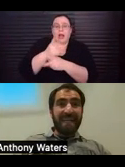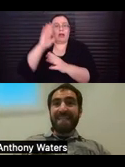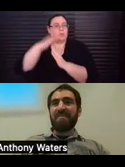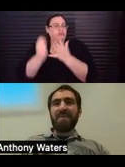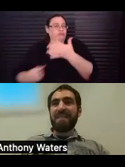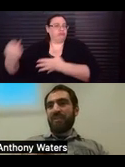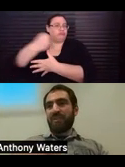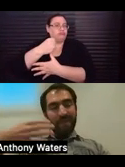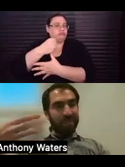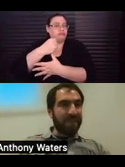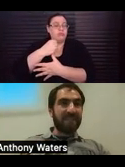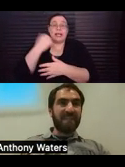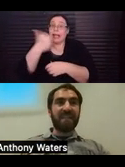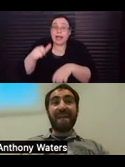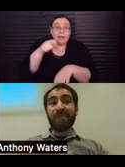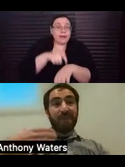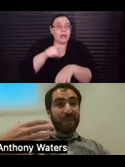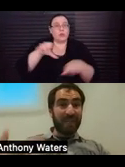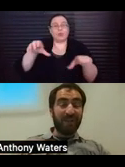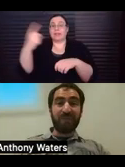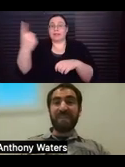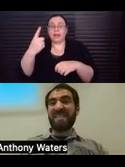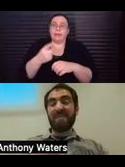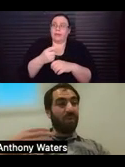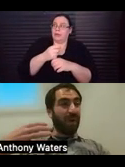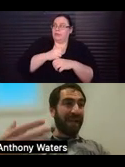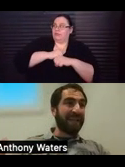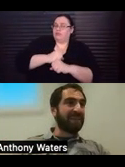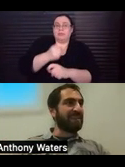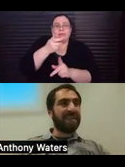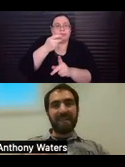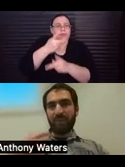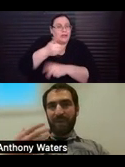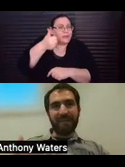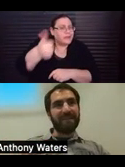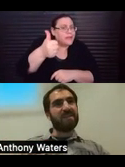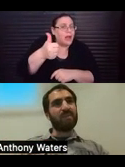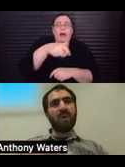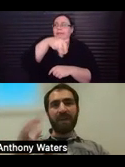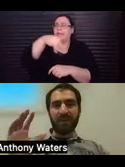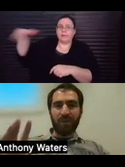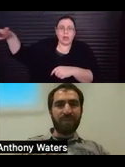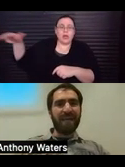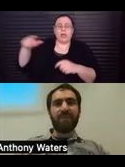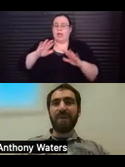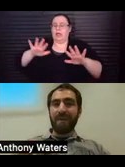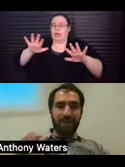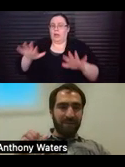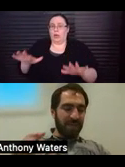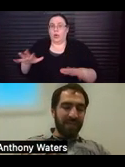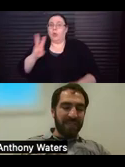at any time you need to do something to care for yourself, to step away, to take a deep breath, to get some water, go to the